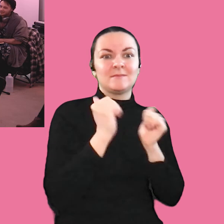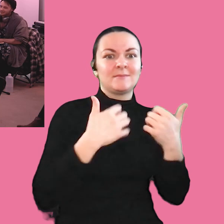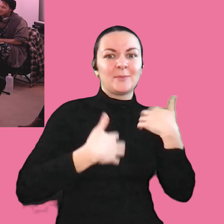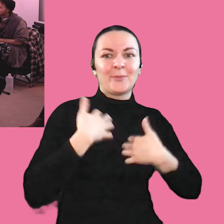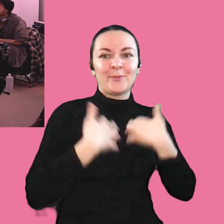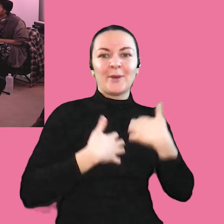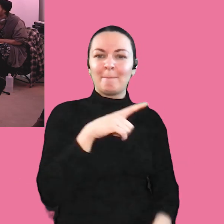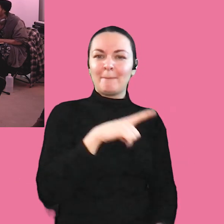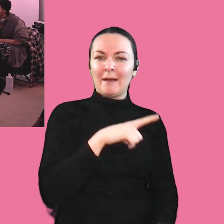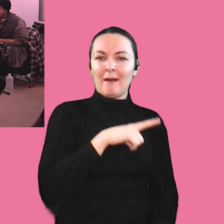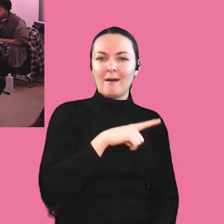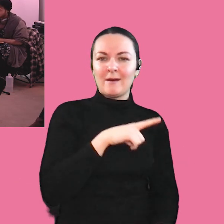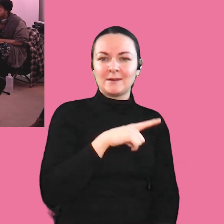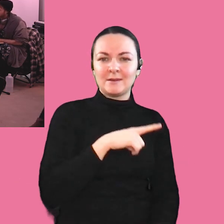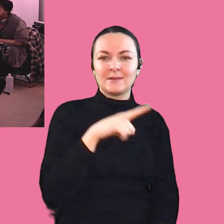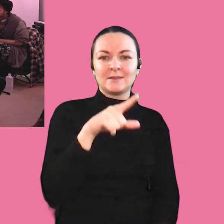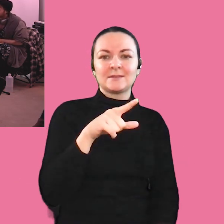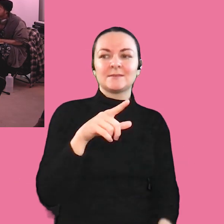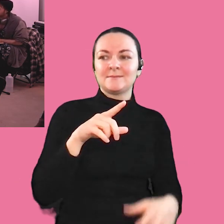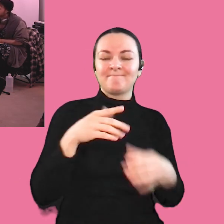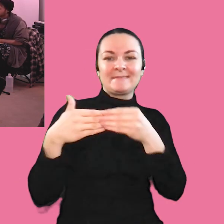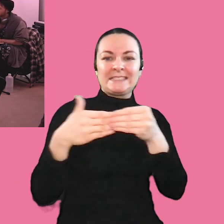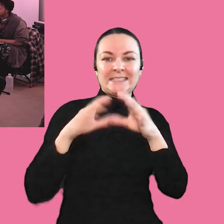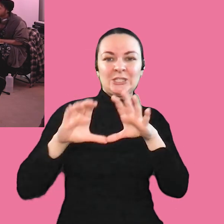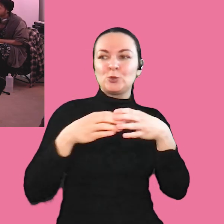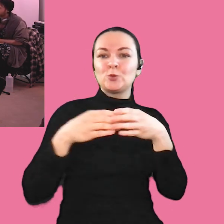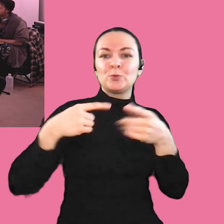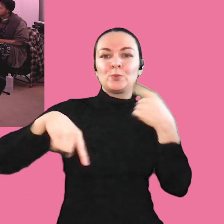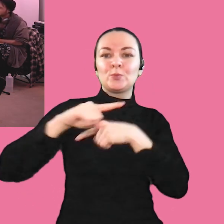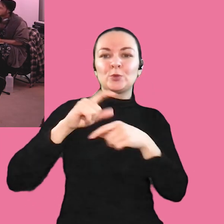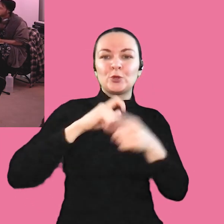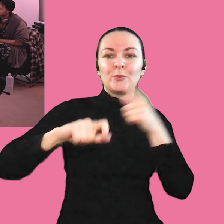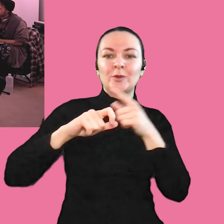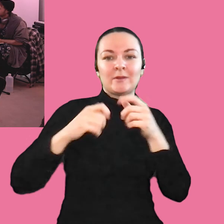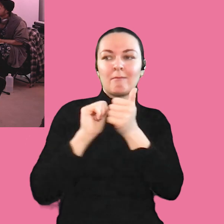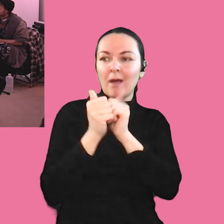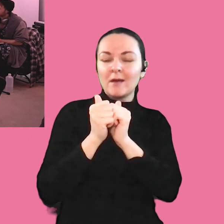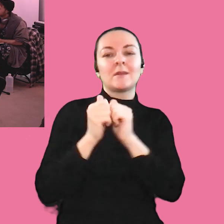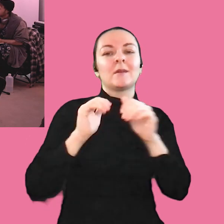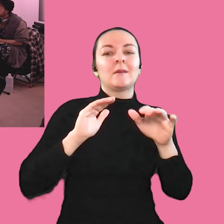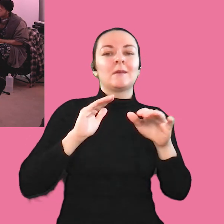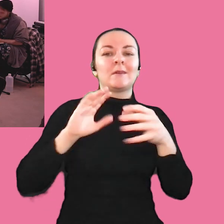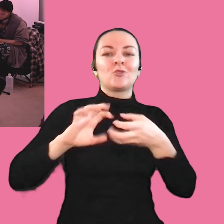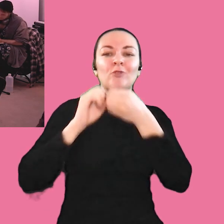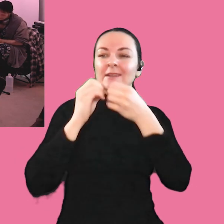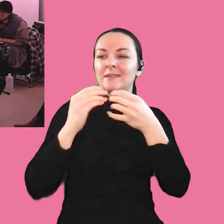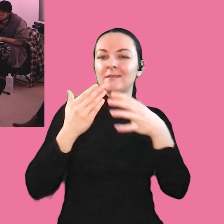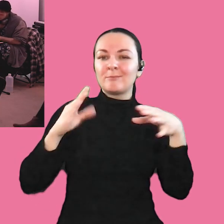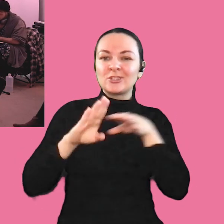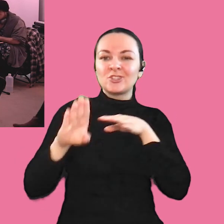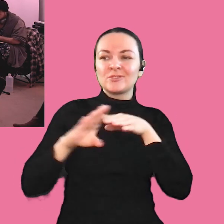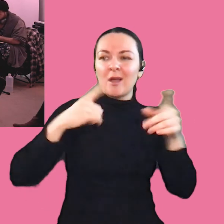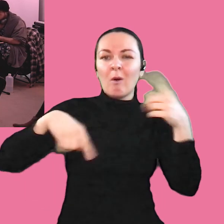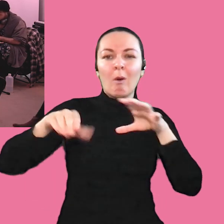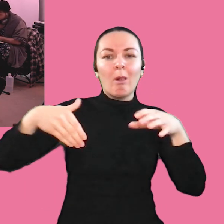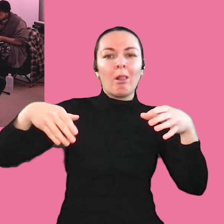that questions to our steering group, so all the community partners and creative practitioners and other people involved in the project. And I